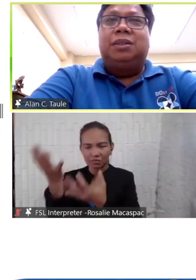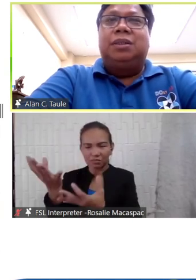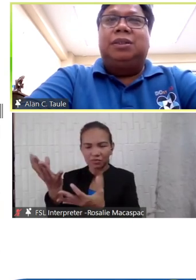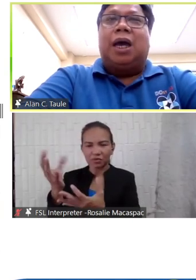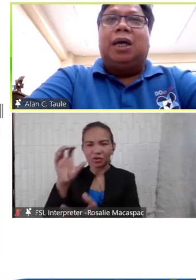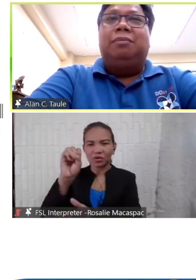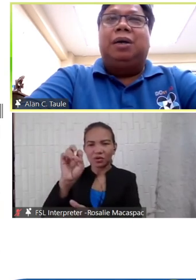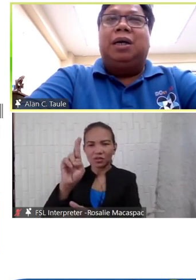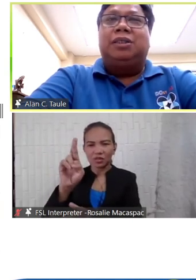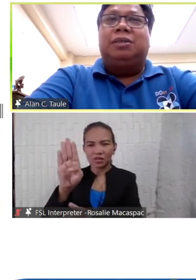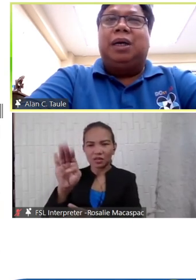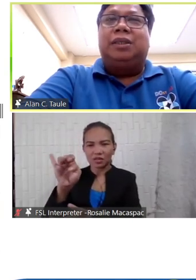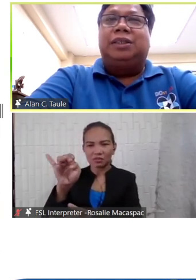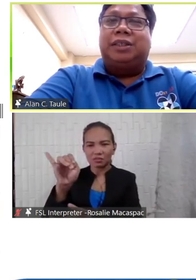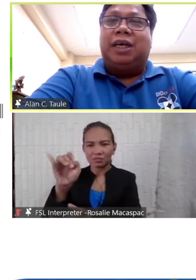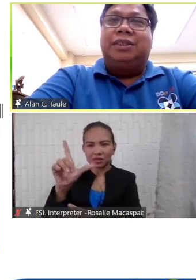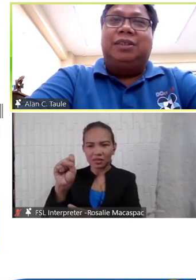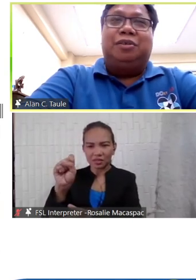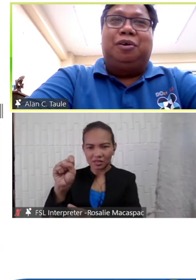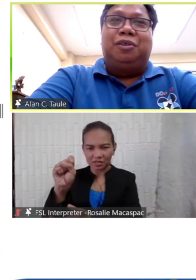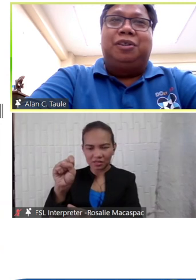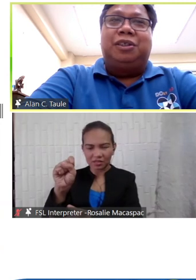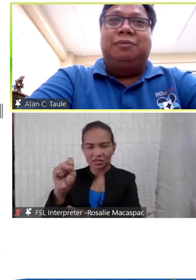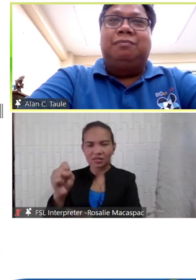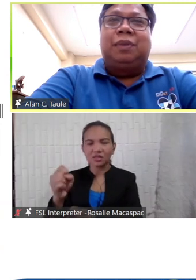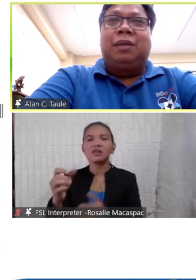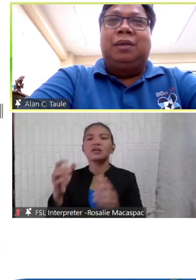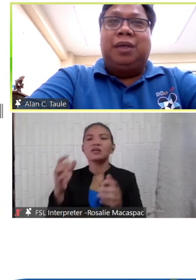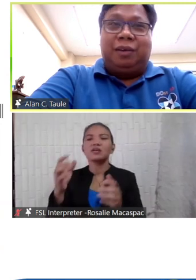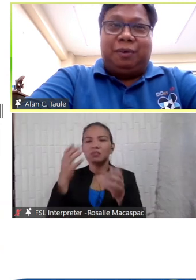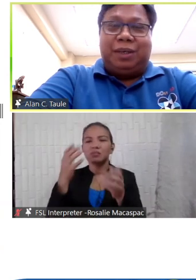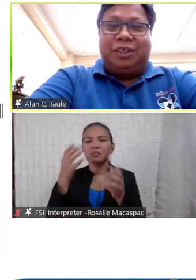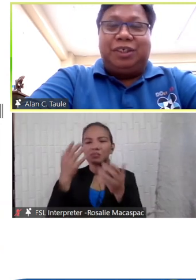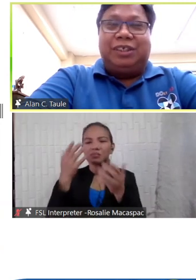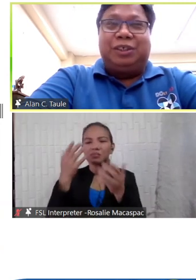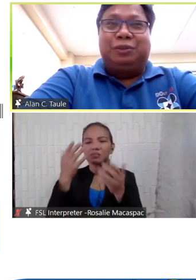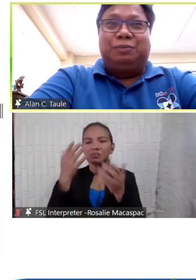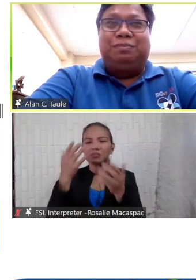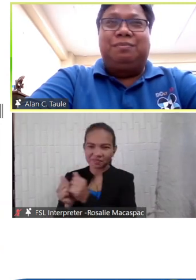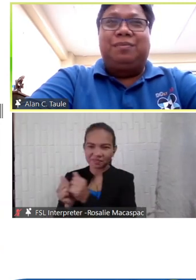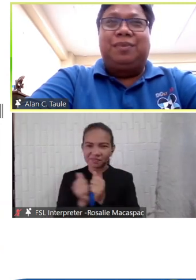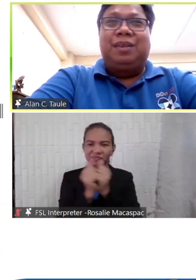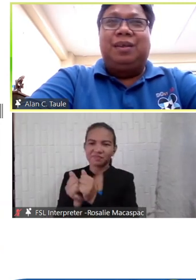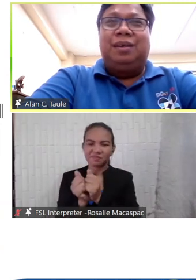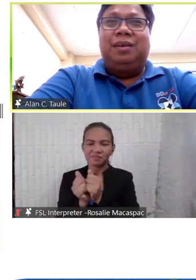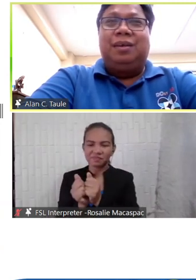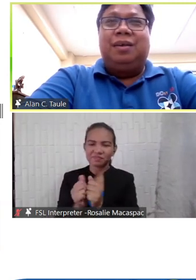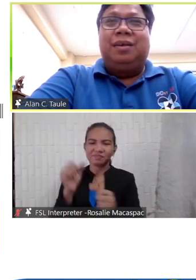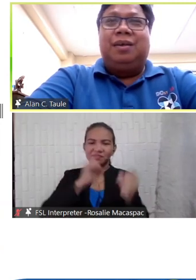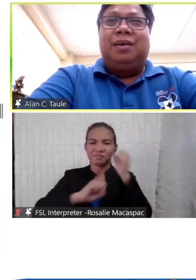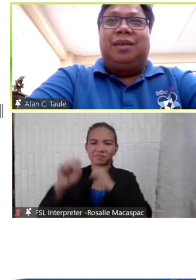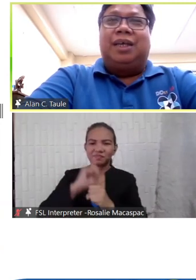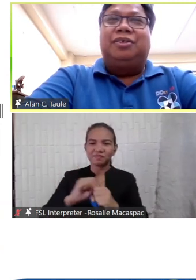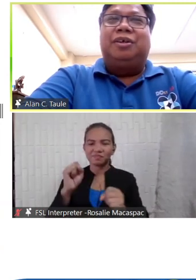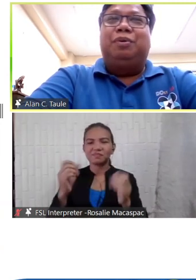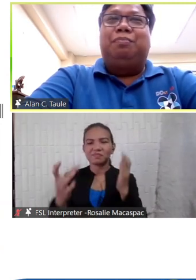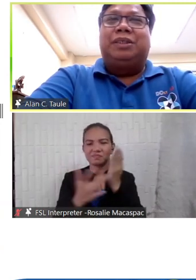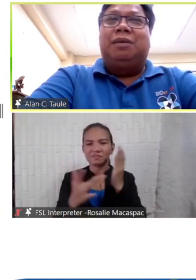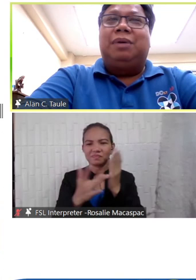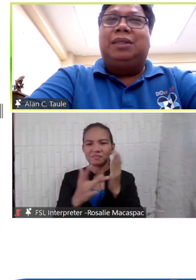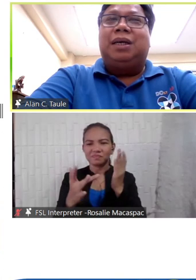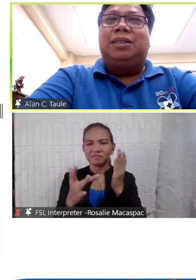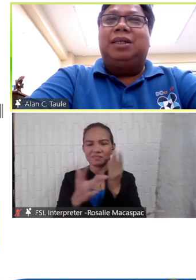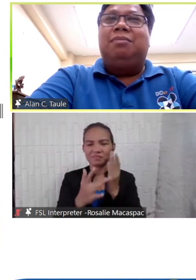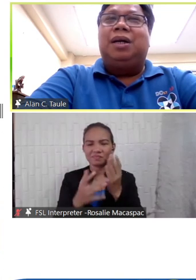salamat sa aking mga kasamahan sa Science and Technology Information Institute. Nais ko rin